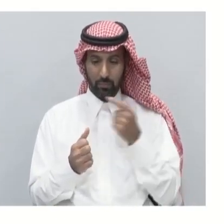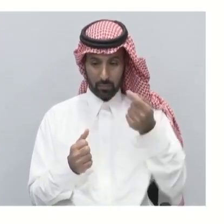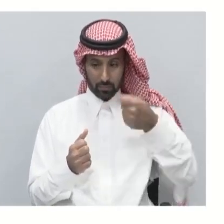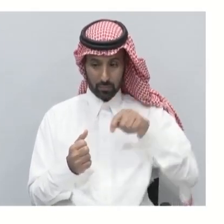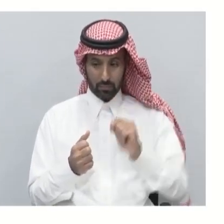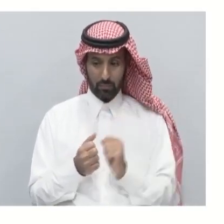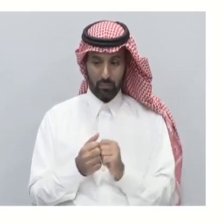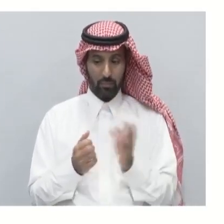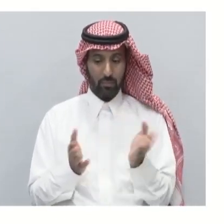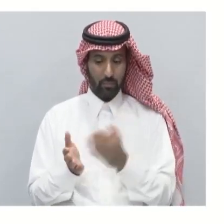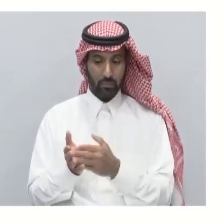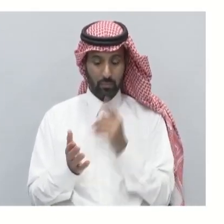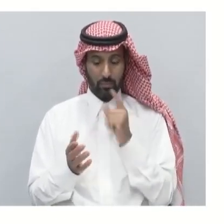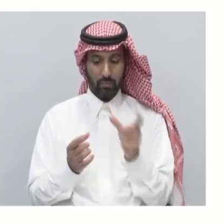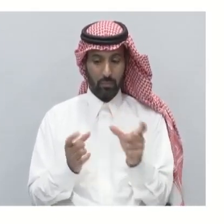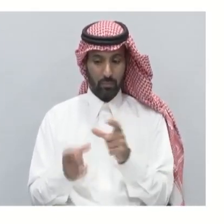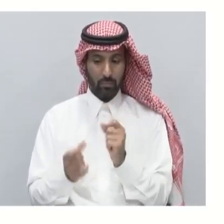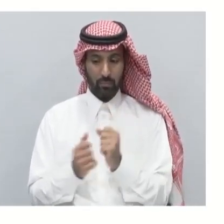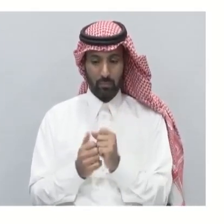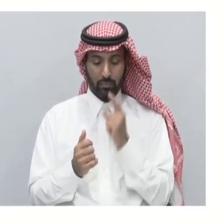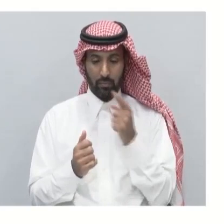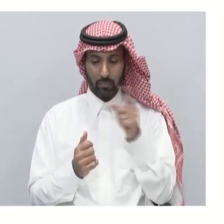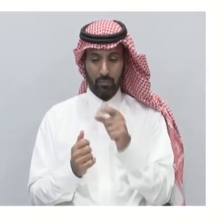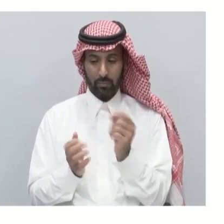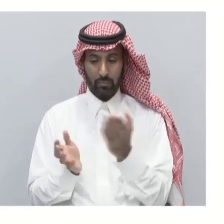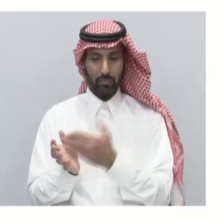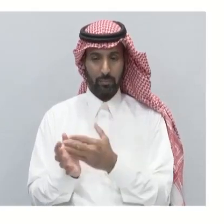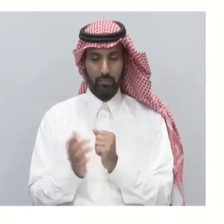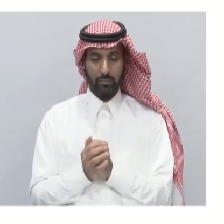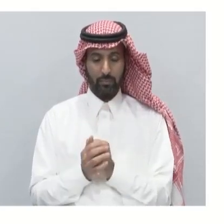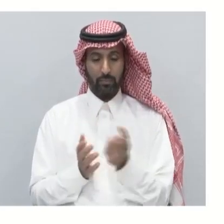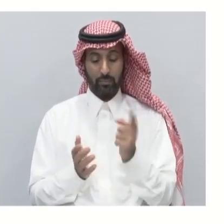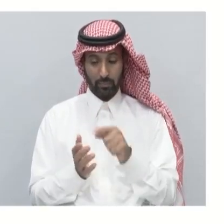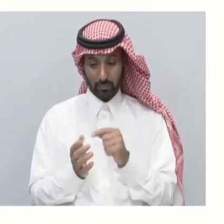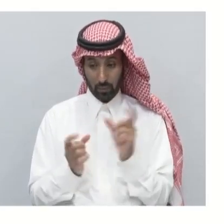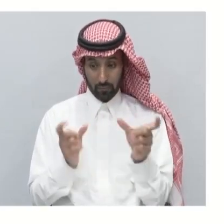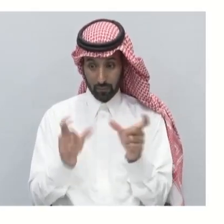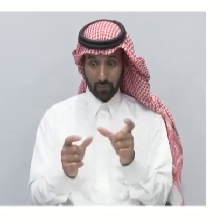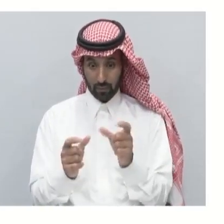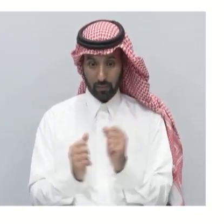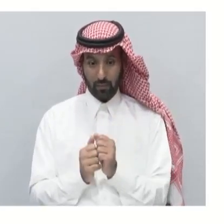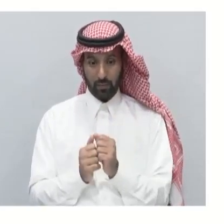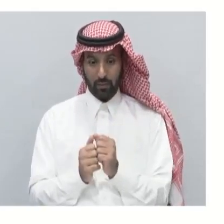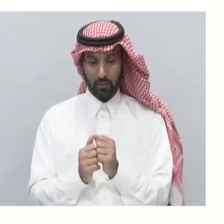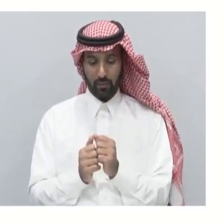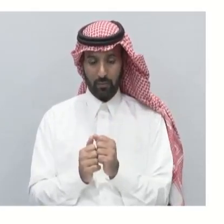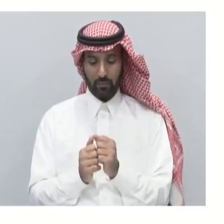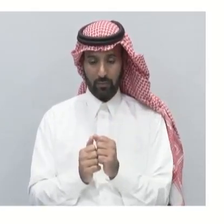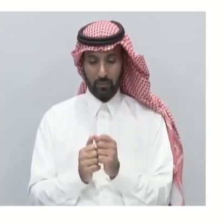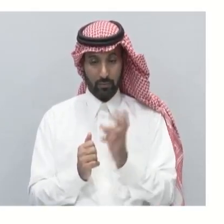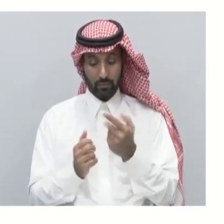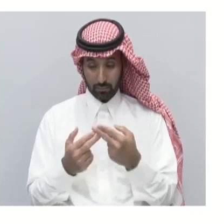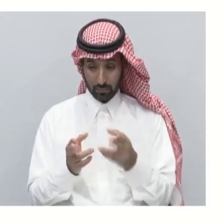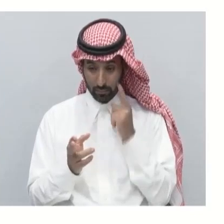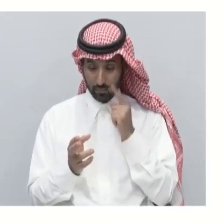comma, then we're having a question mark, another question mark for the question, and we